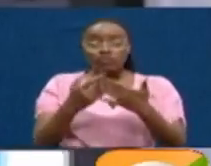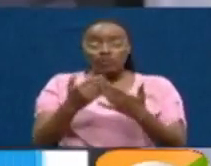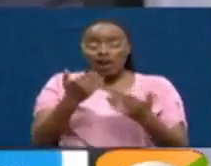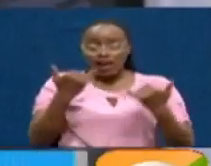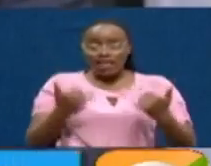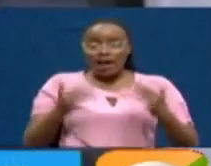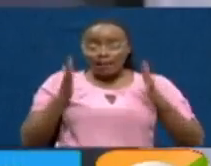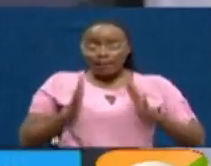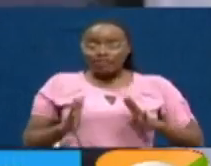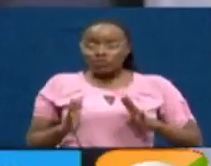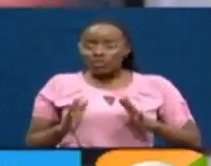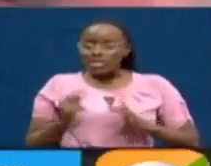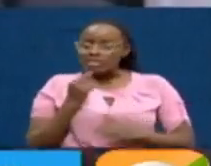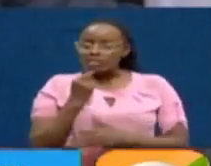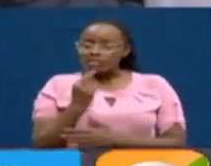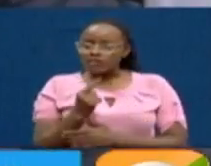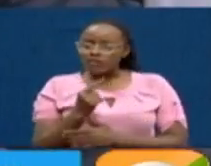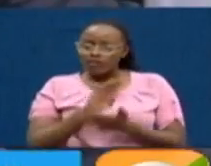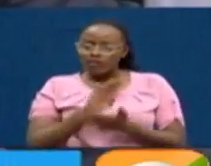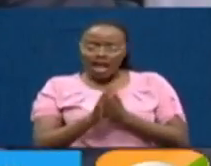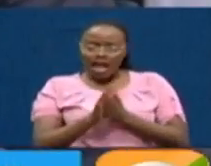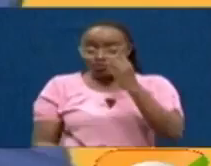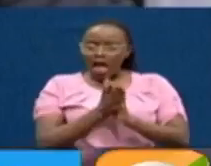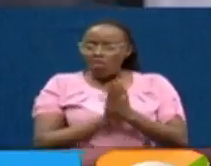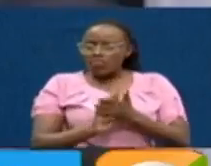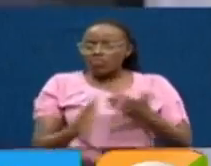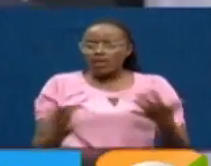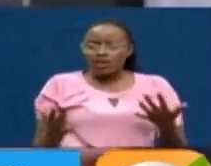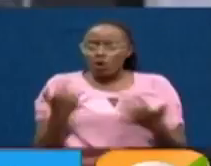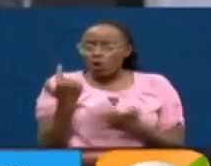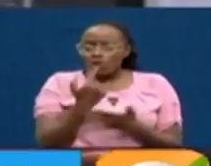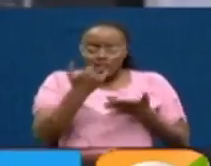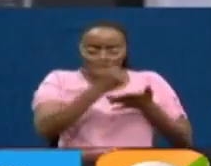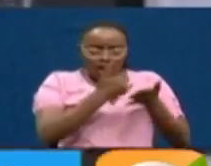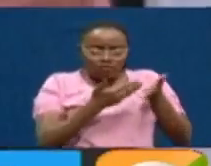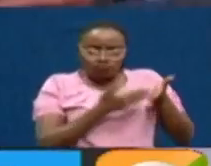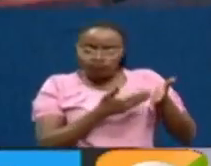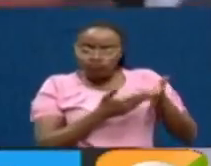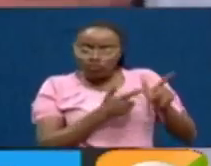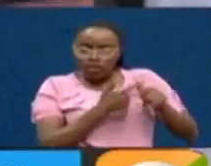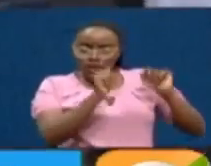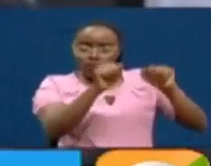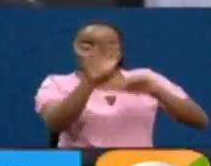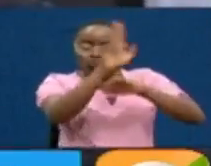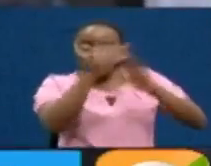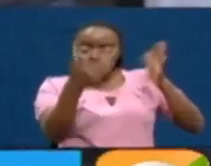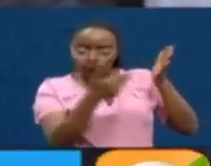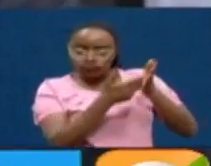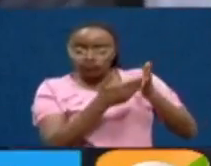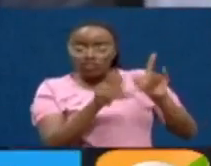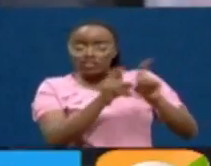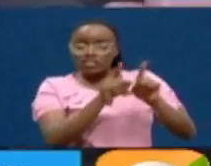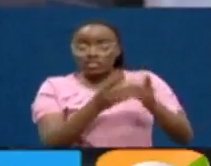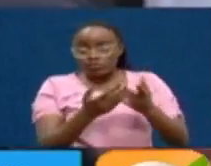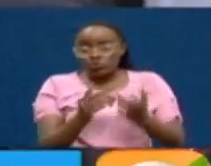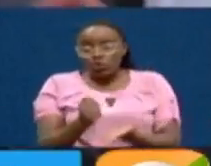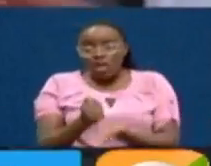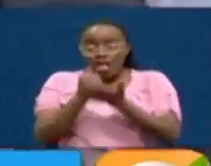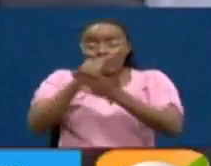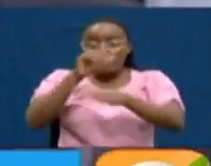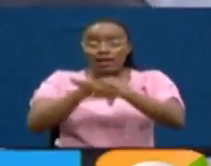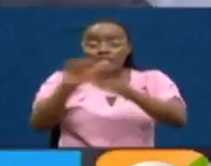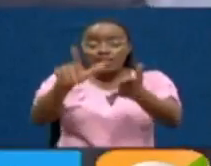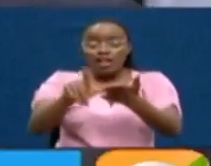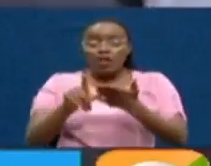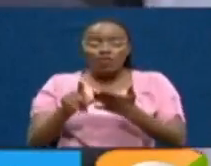person comes and says, I have nothing to my name except this art. And then we can actually use that as collateral for a loan. I have